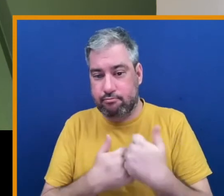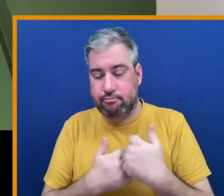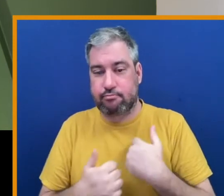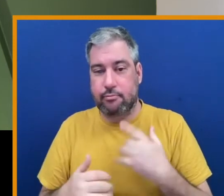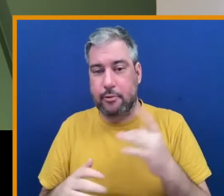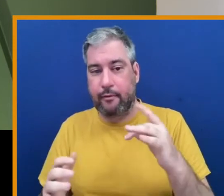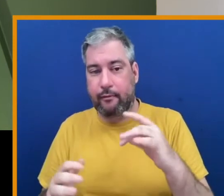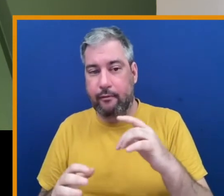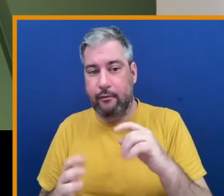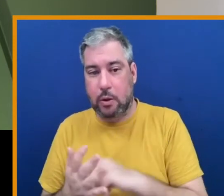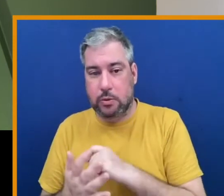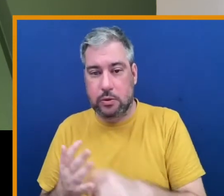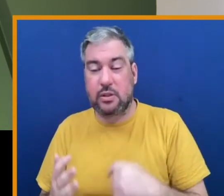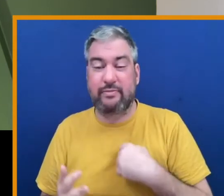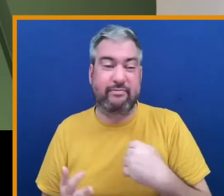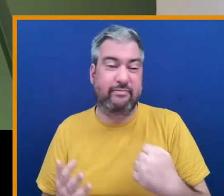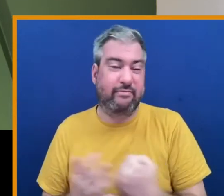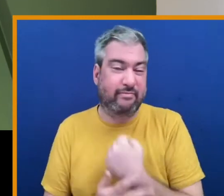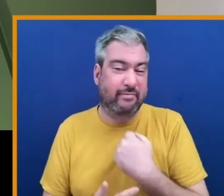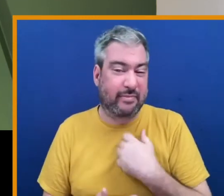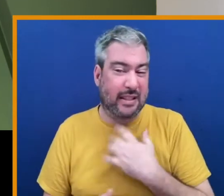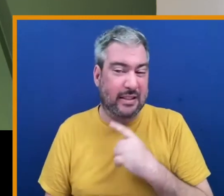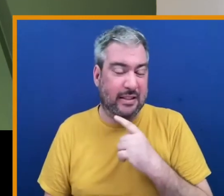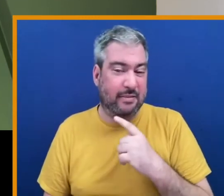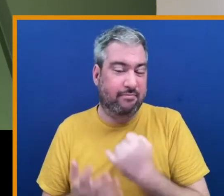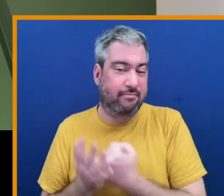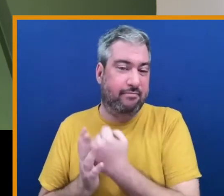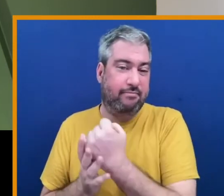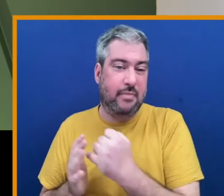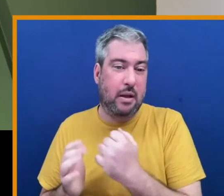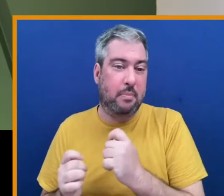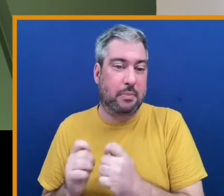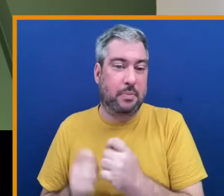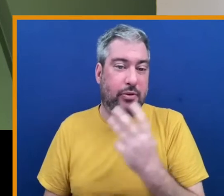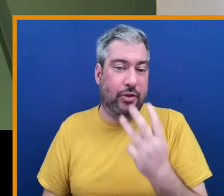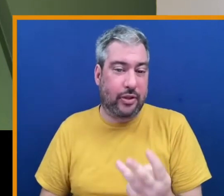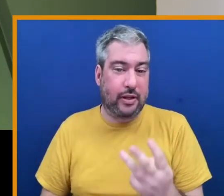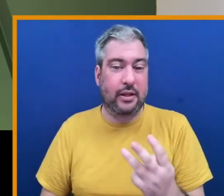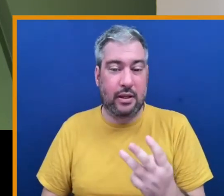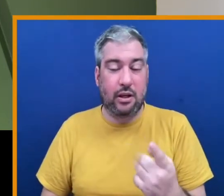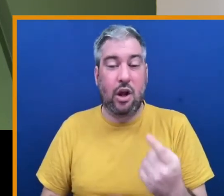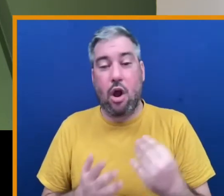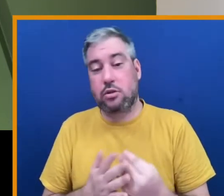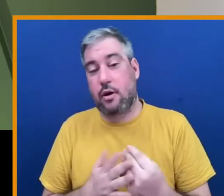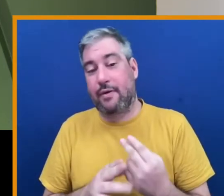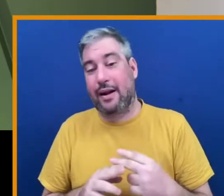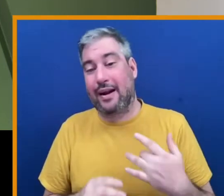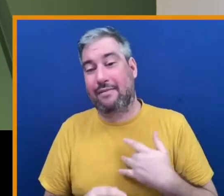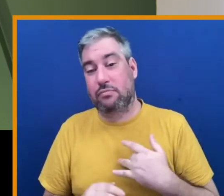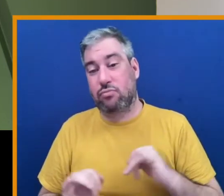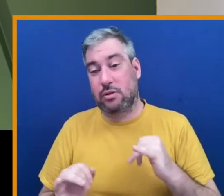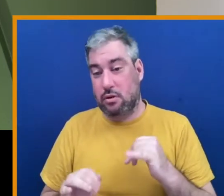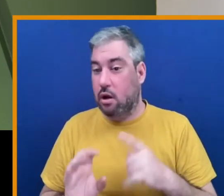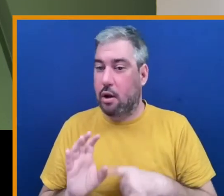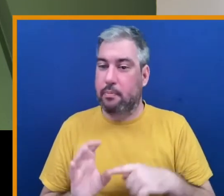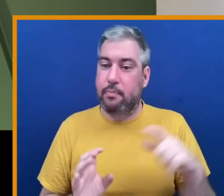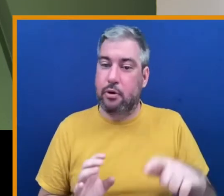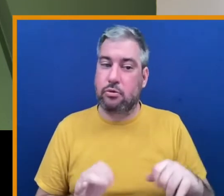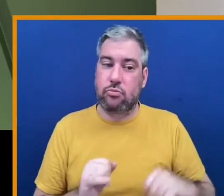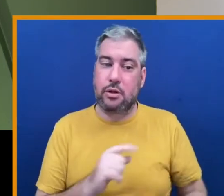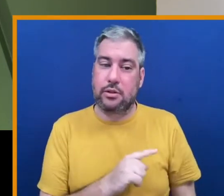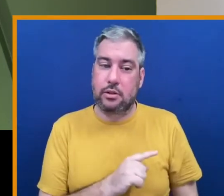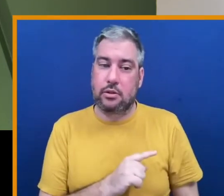The cost of living crisis is a young person's crisis. It is a gendered issue as well, and it obviously affects the lowest